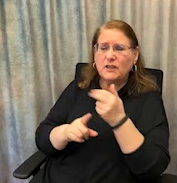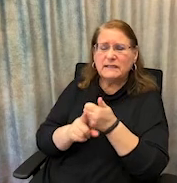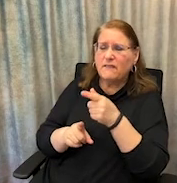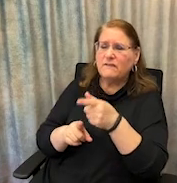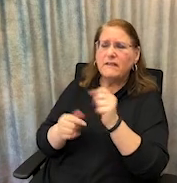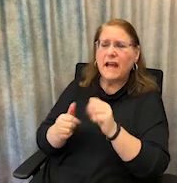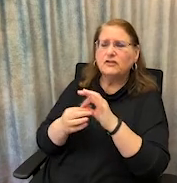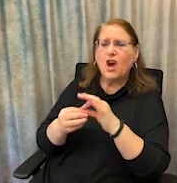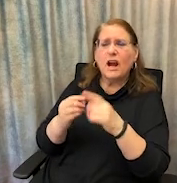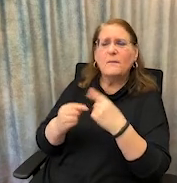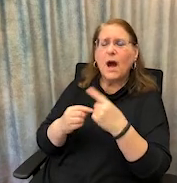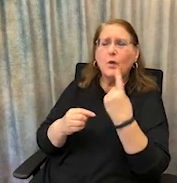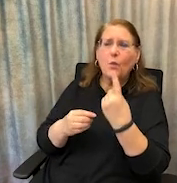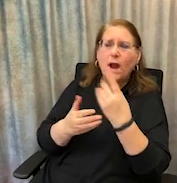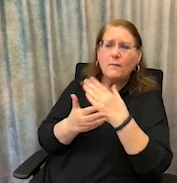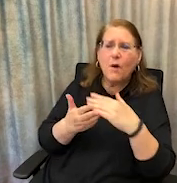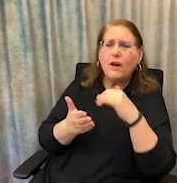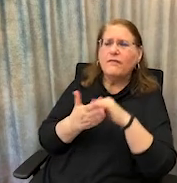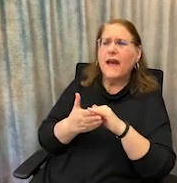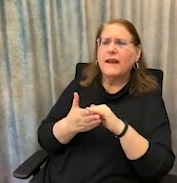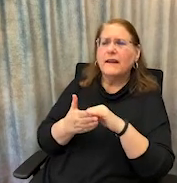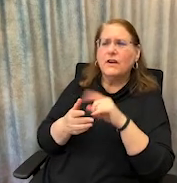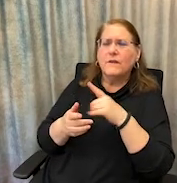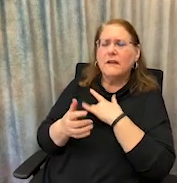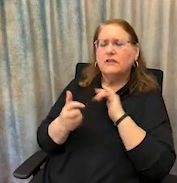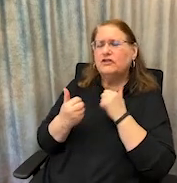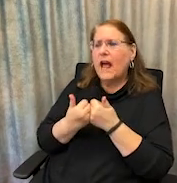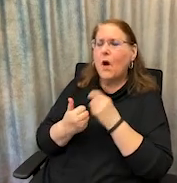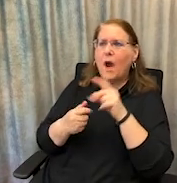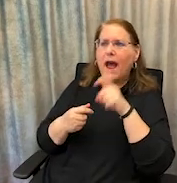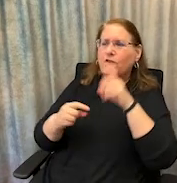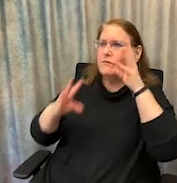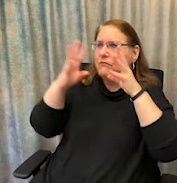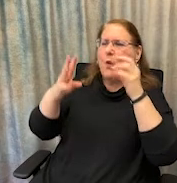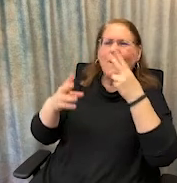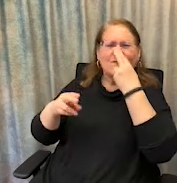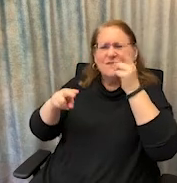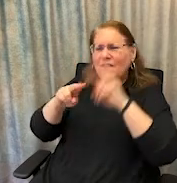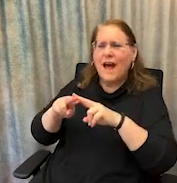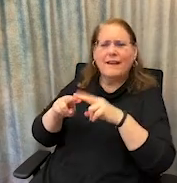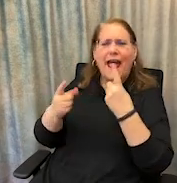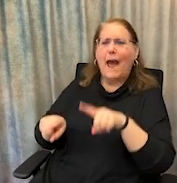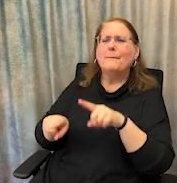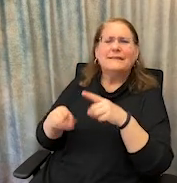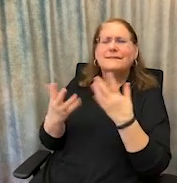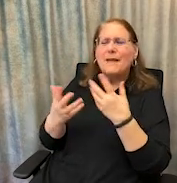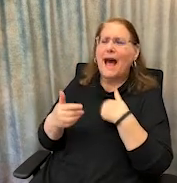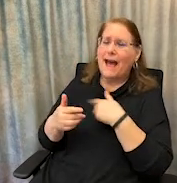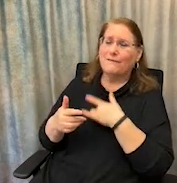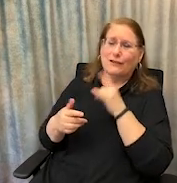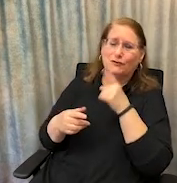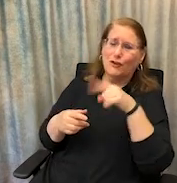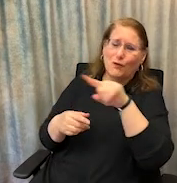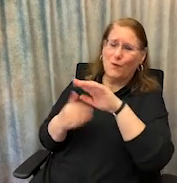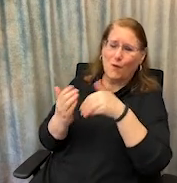particularly challenging or improvised, just something fun in the film that happened. I'm sure you guys had some good